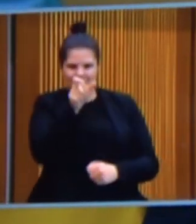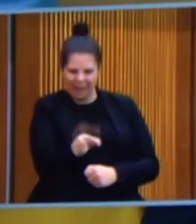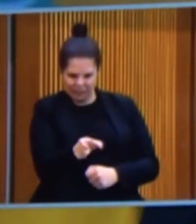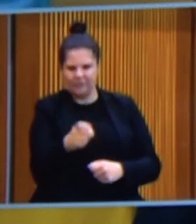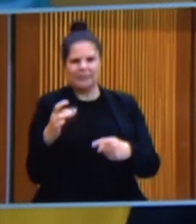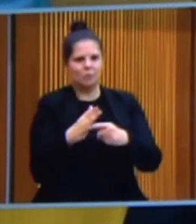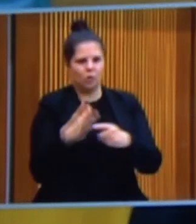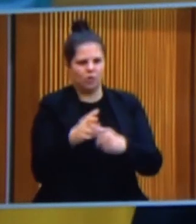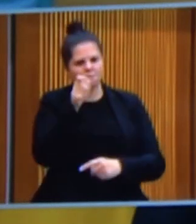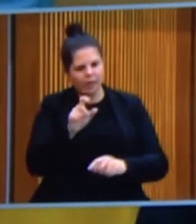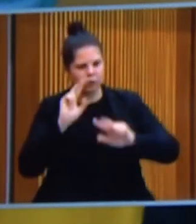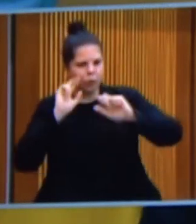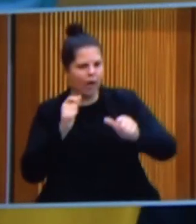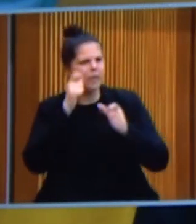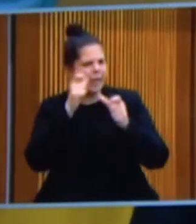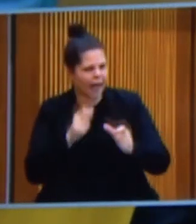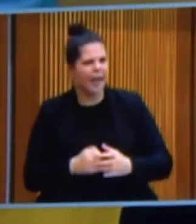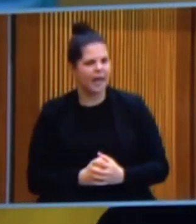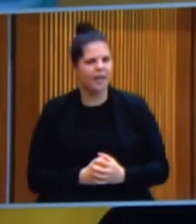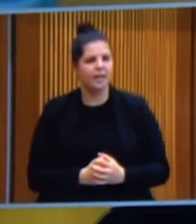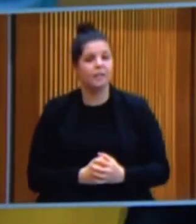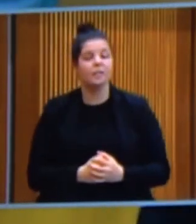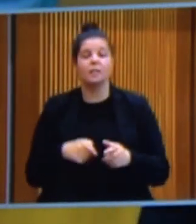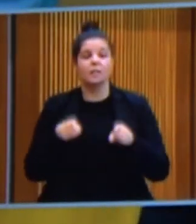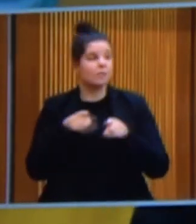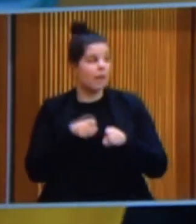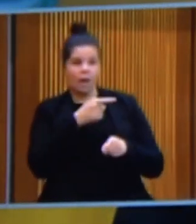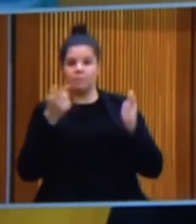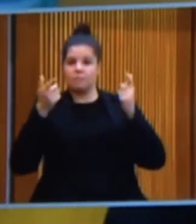care, and with their help, as the Minister has